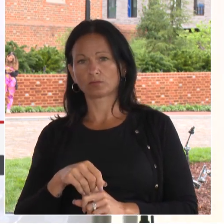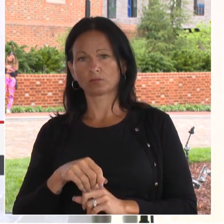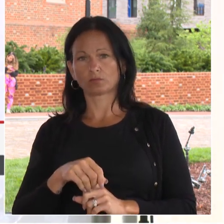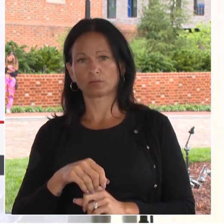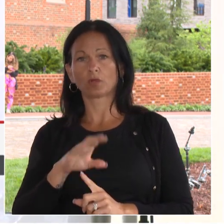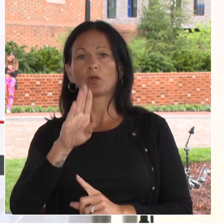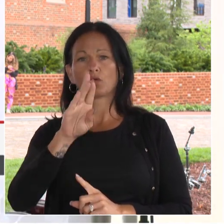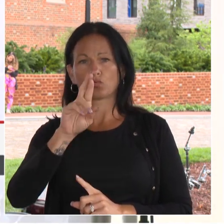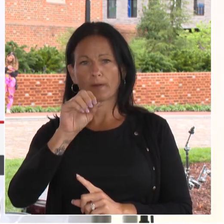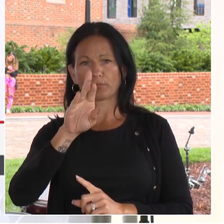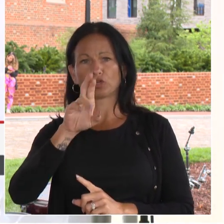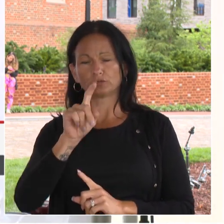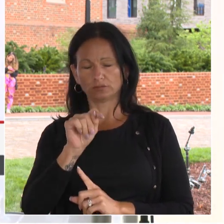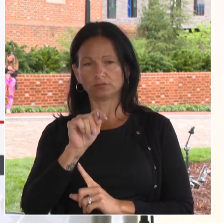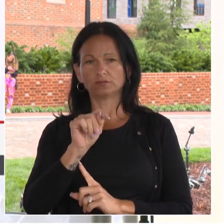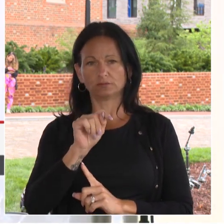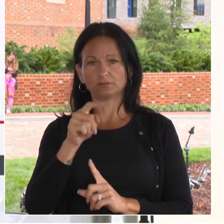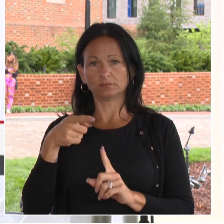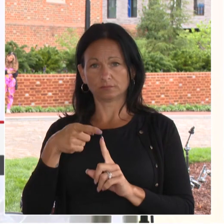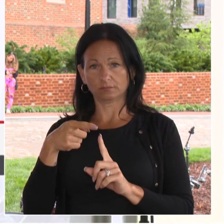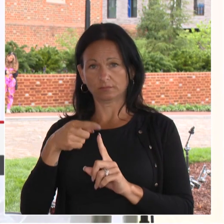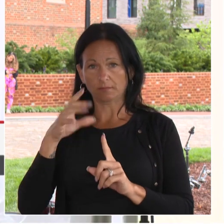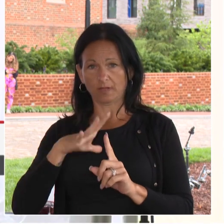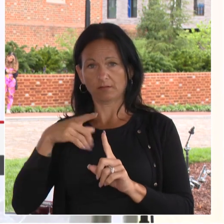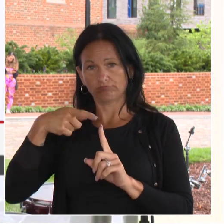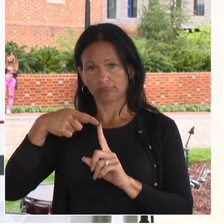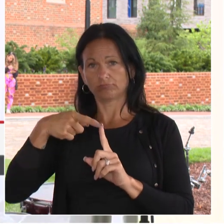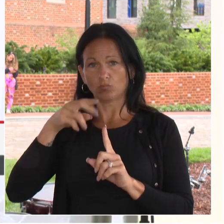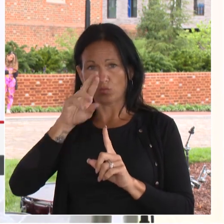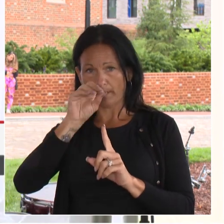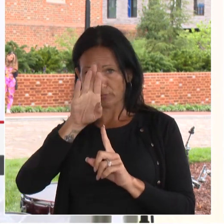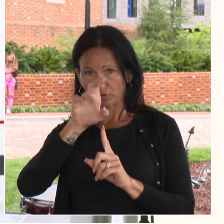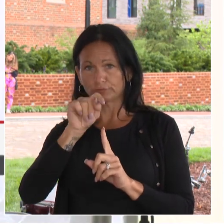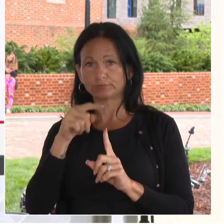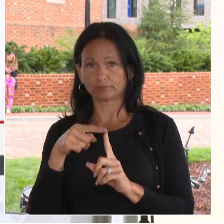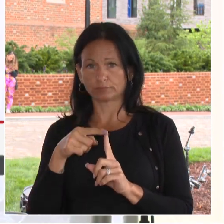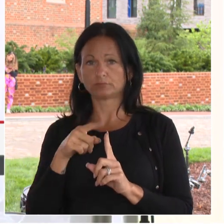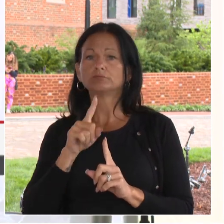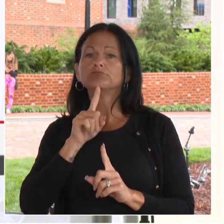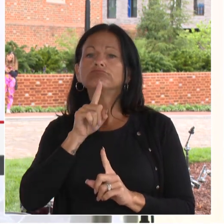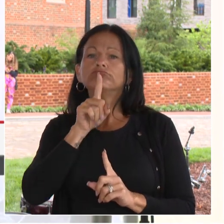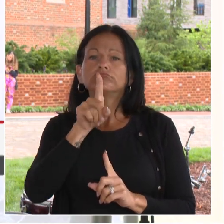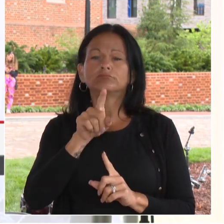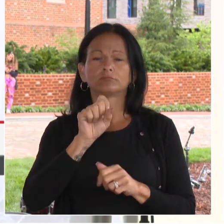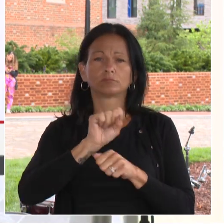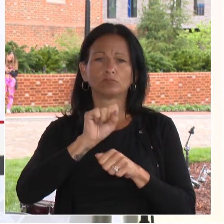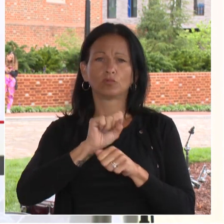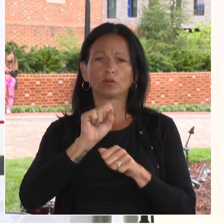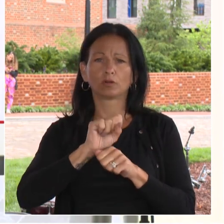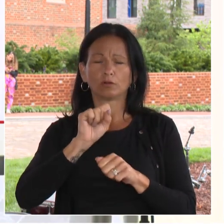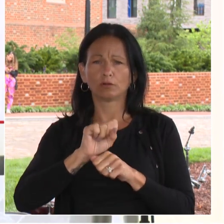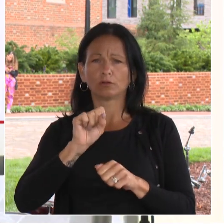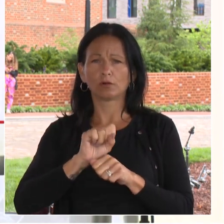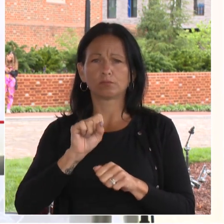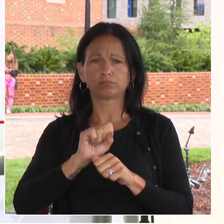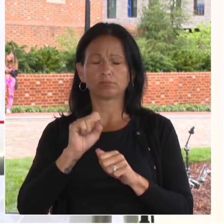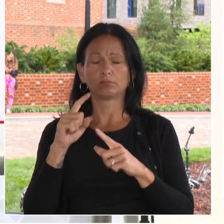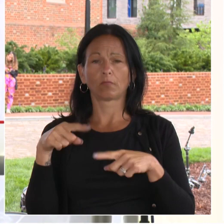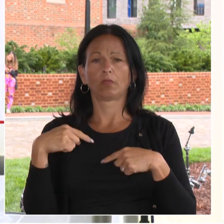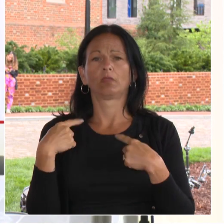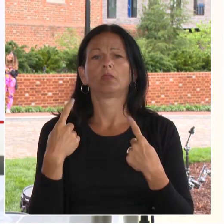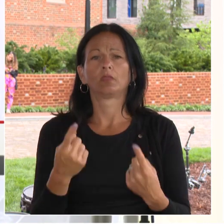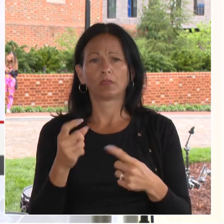we're going to get it. And Rob has worked tirelessly throughout the years to make this happen.